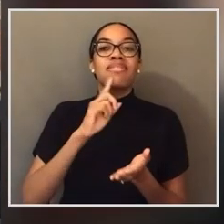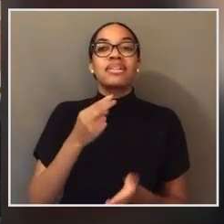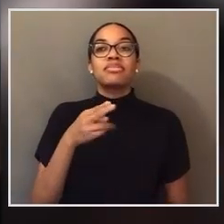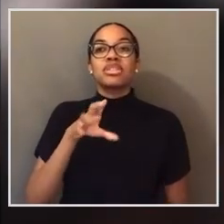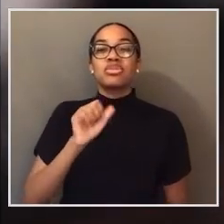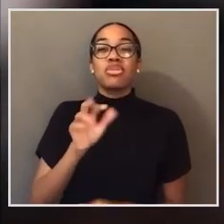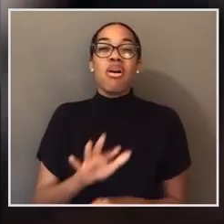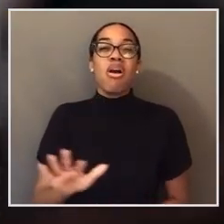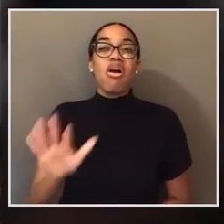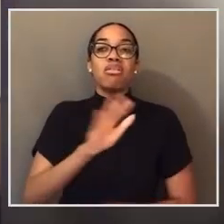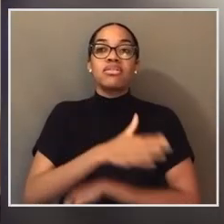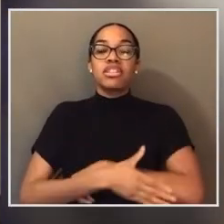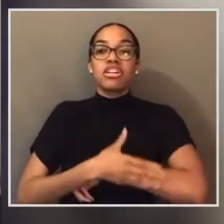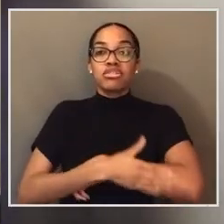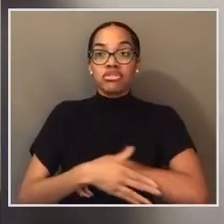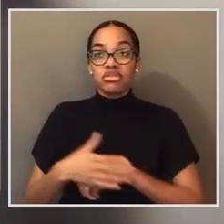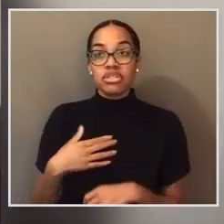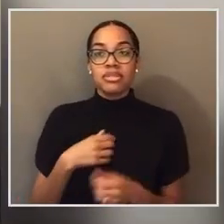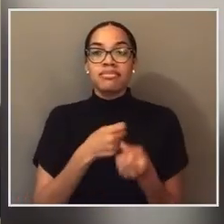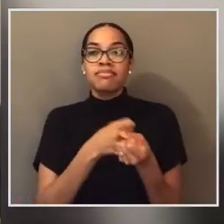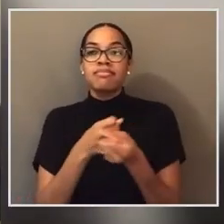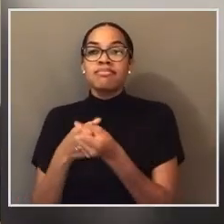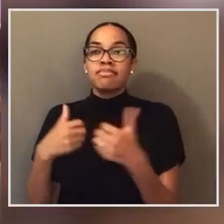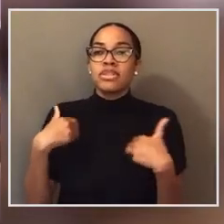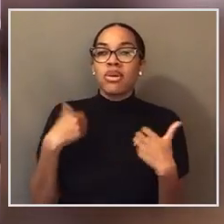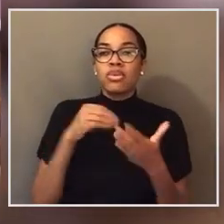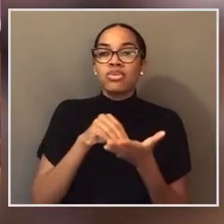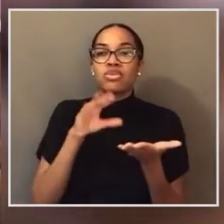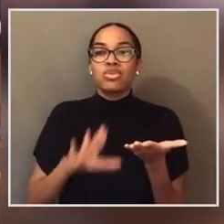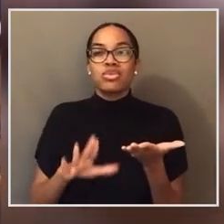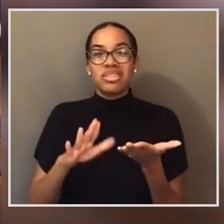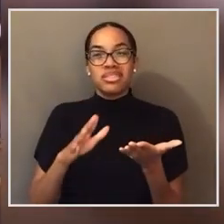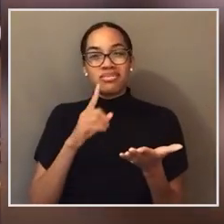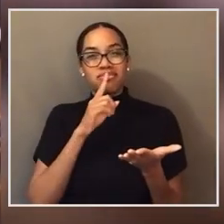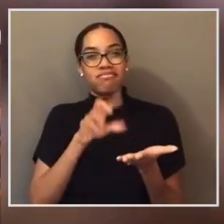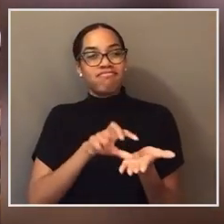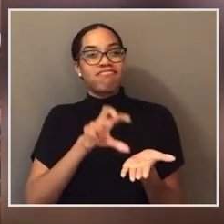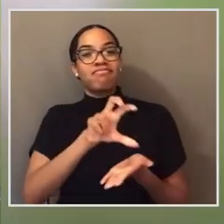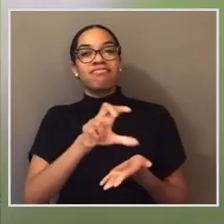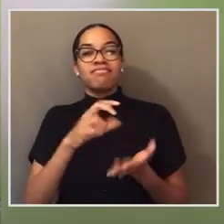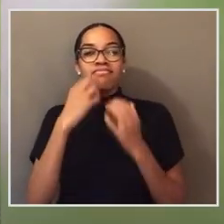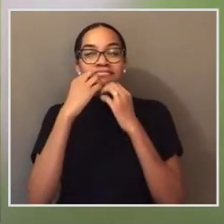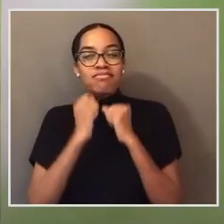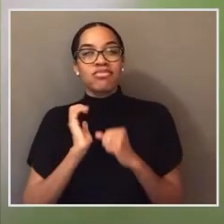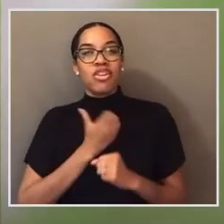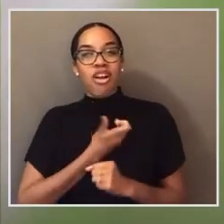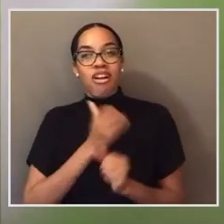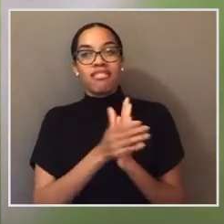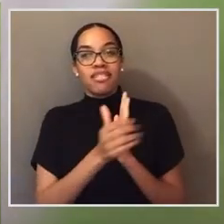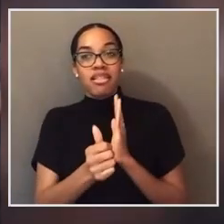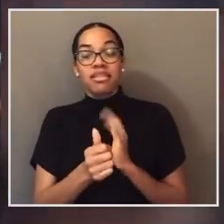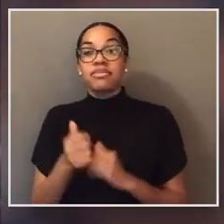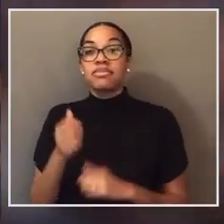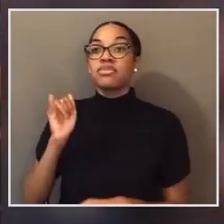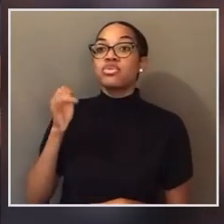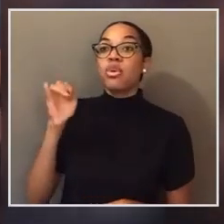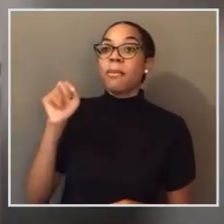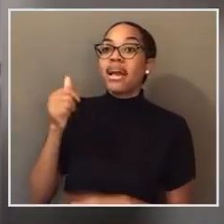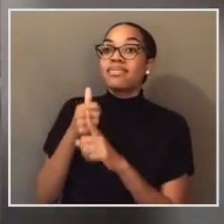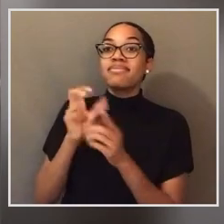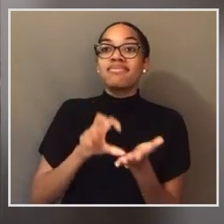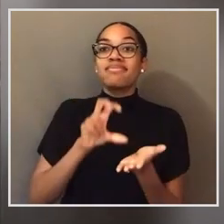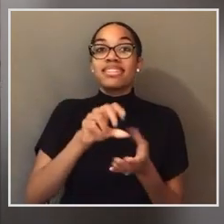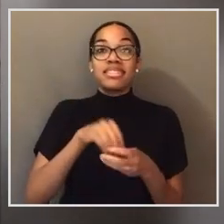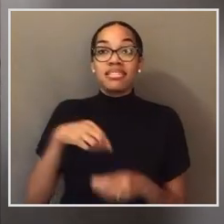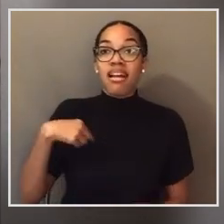world-class facilities worthy of our world-class talent. Joe Biden is not only investing in us, but investing in a better